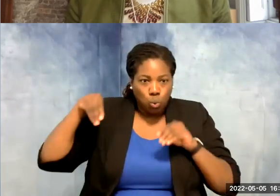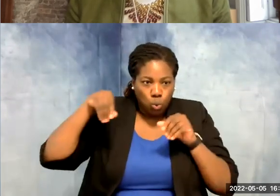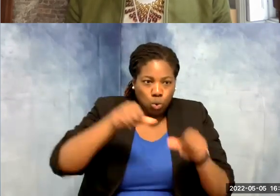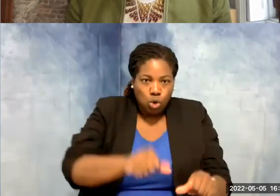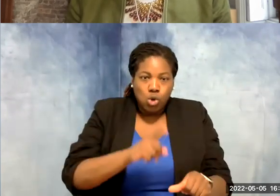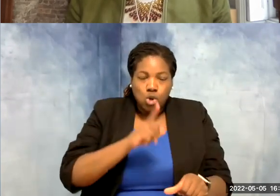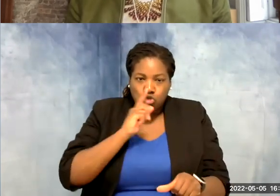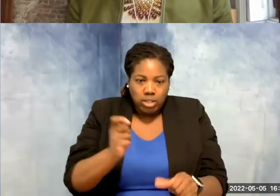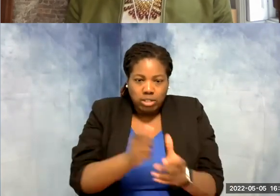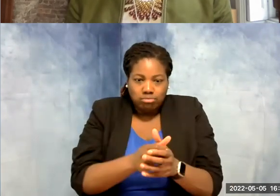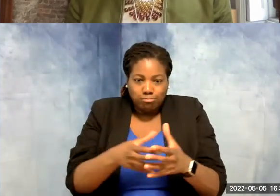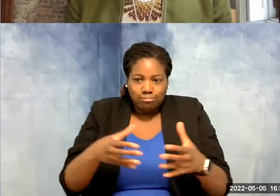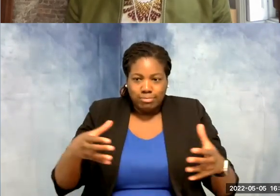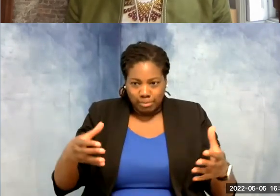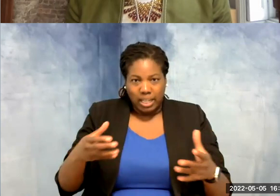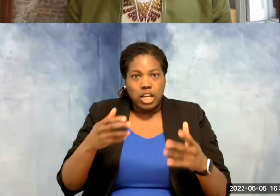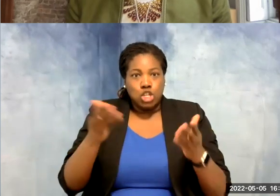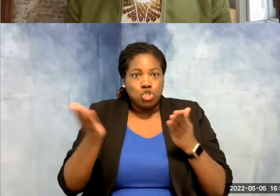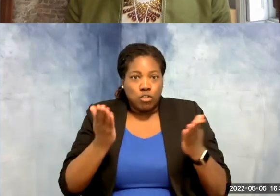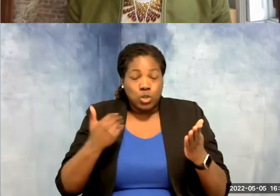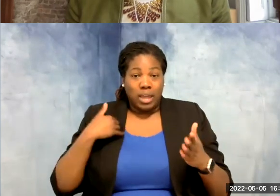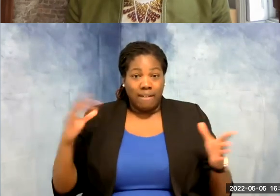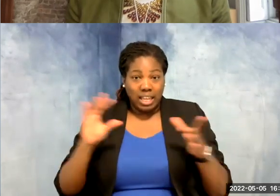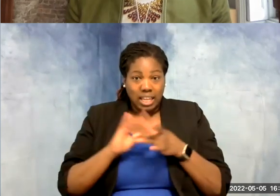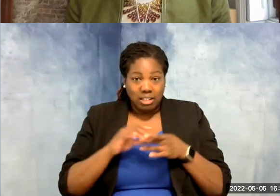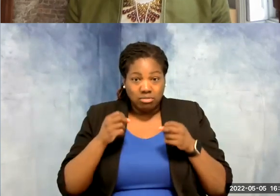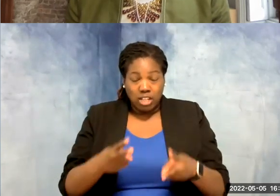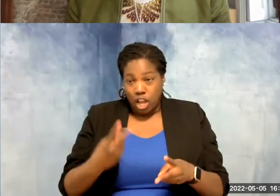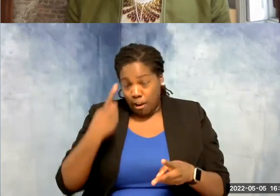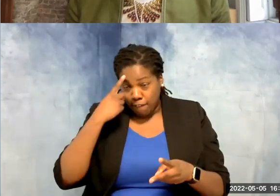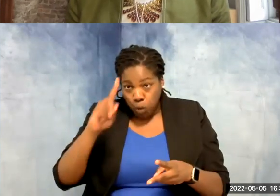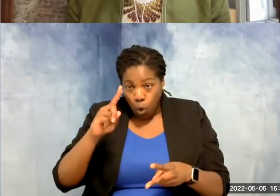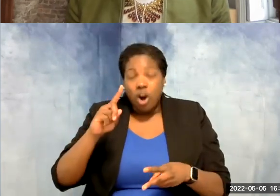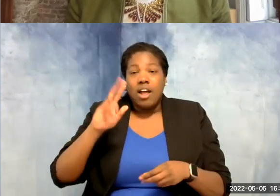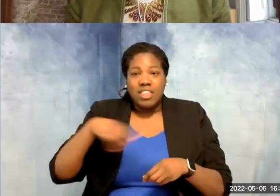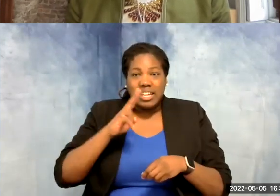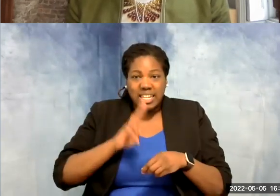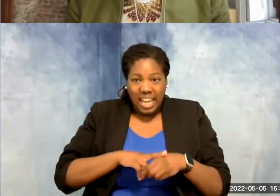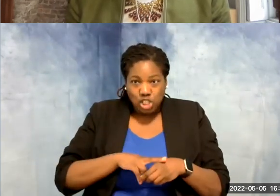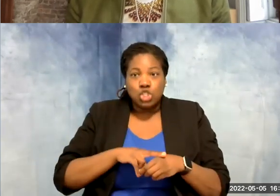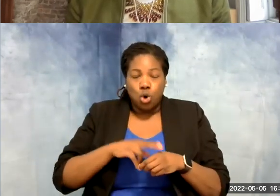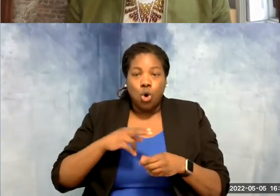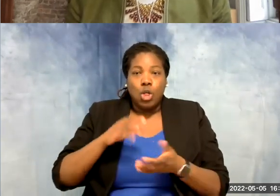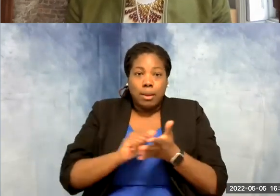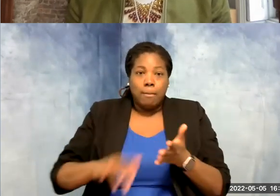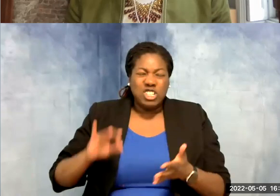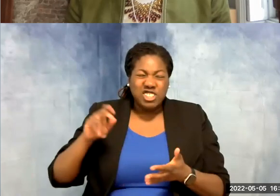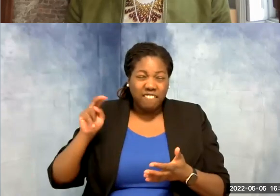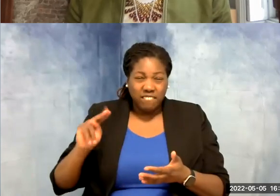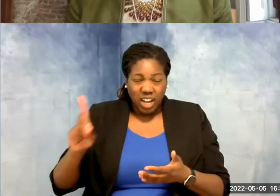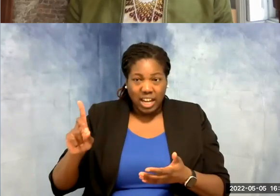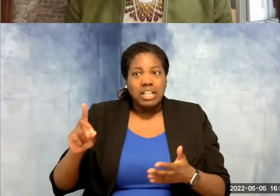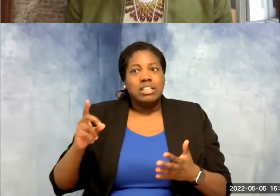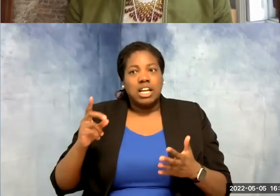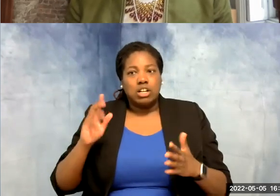build out. So we have a link to the National Network of Abortion Funds that is being dropped in the chat. And so I really encourage people to take a